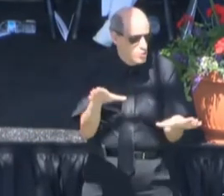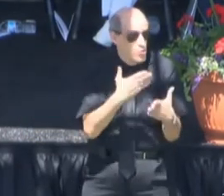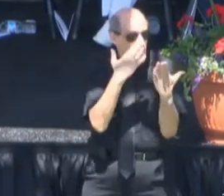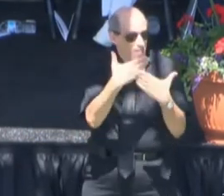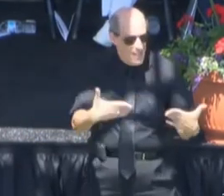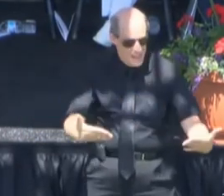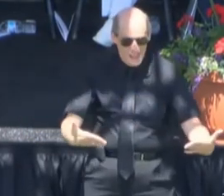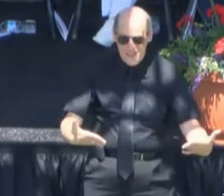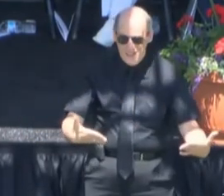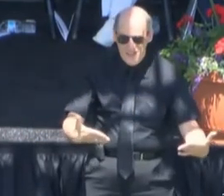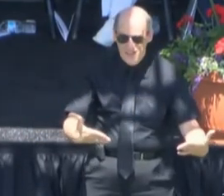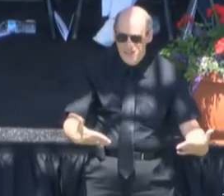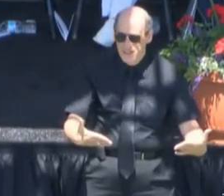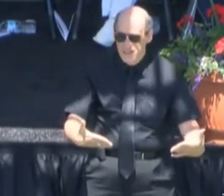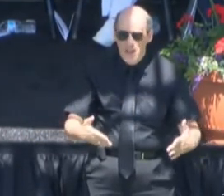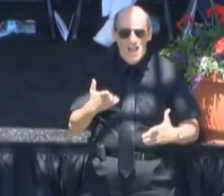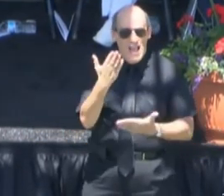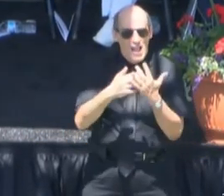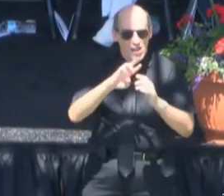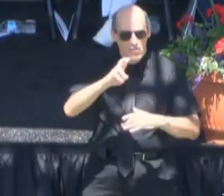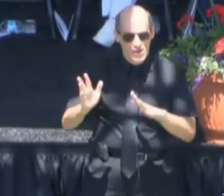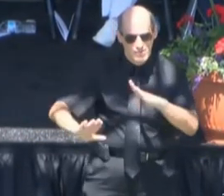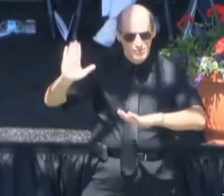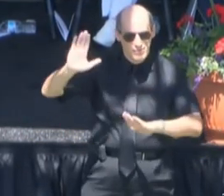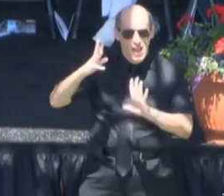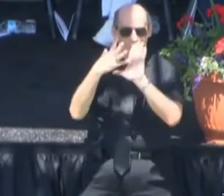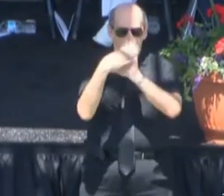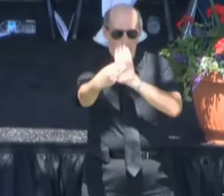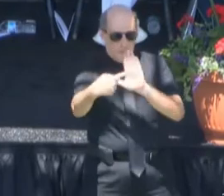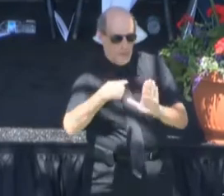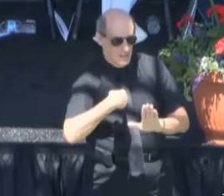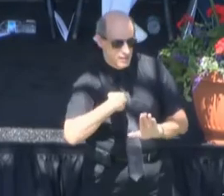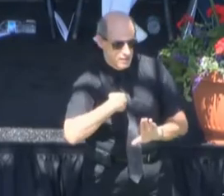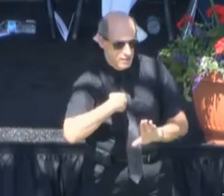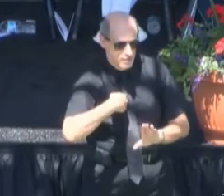things. Raise your right hand and repeat after me.